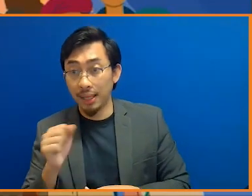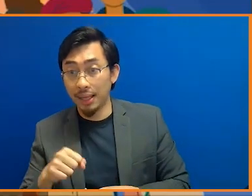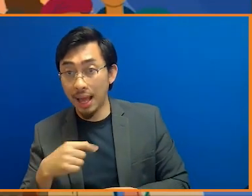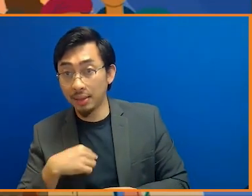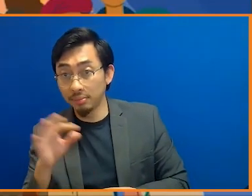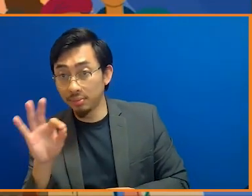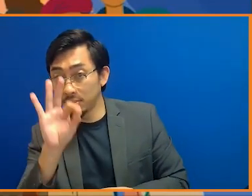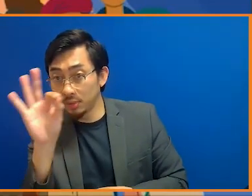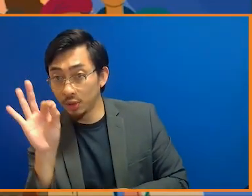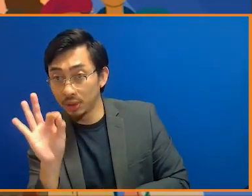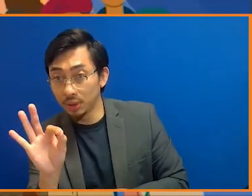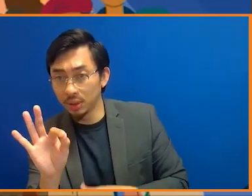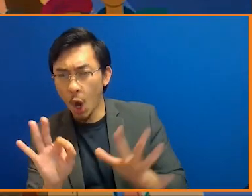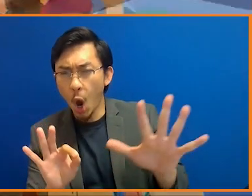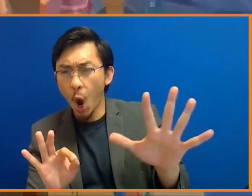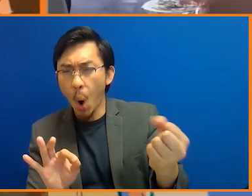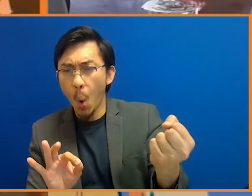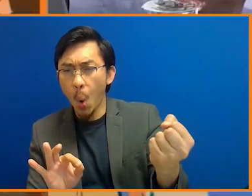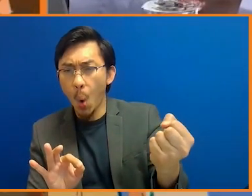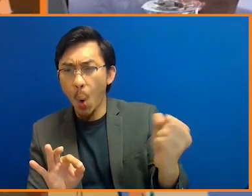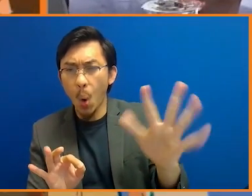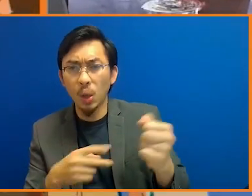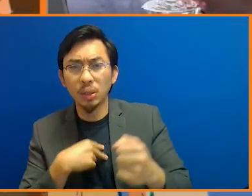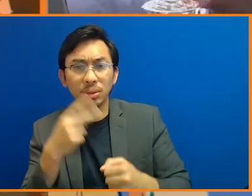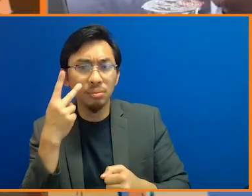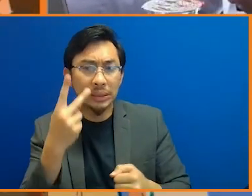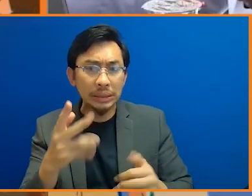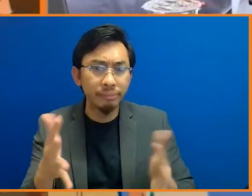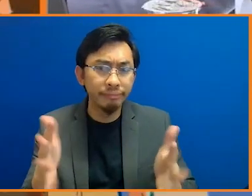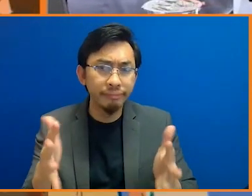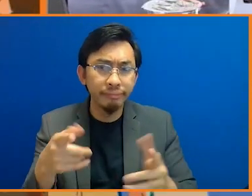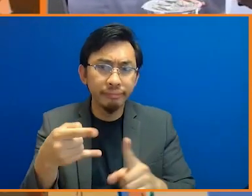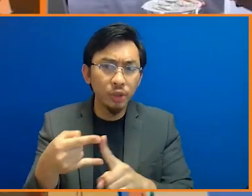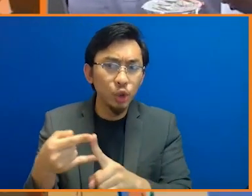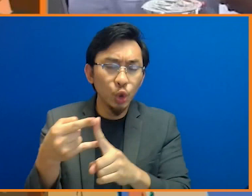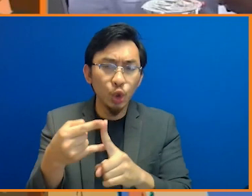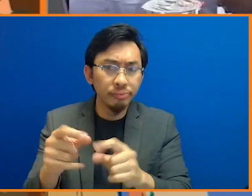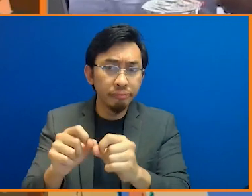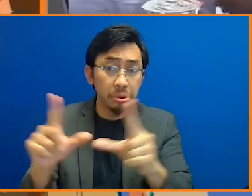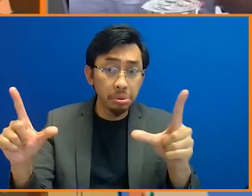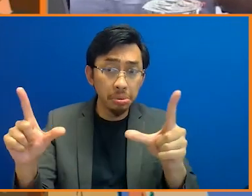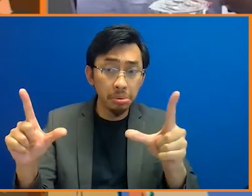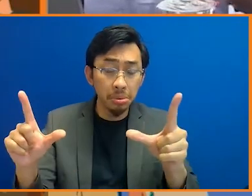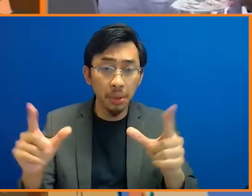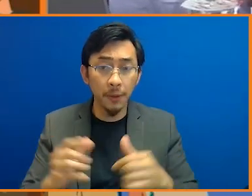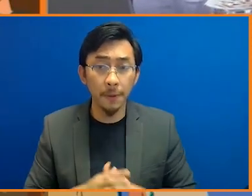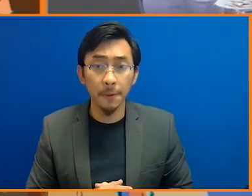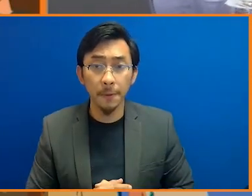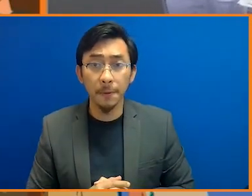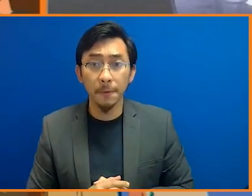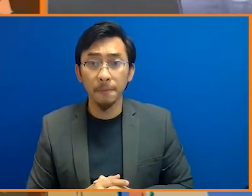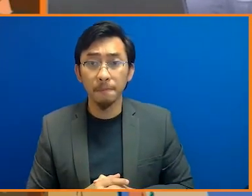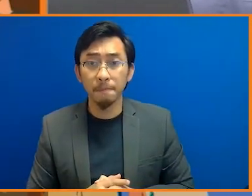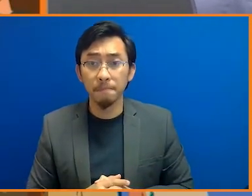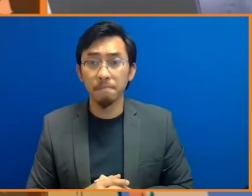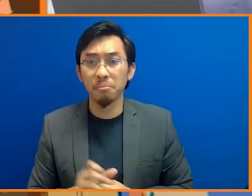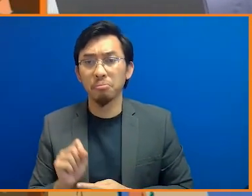question? Hold on. Can't see this the Zoom.